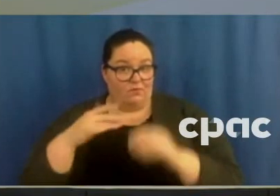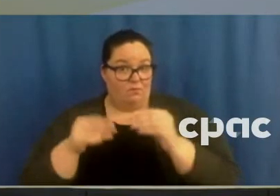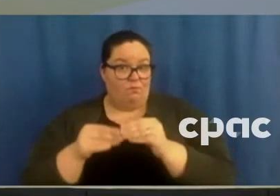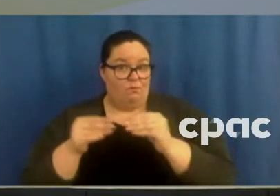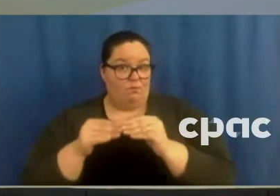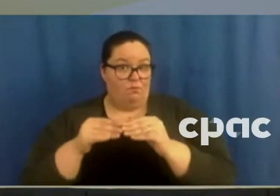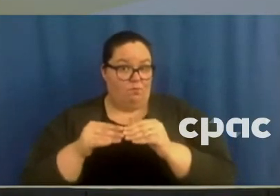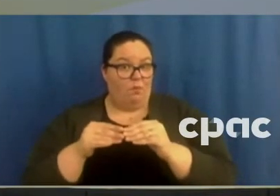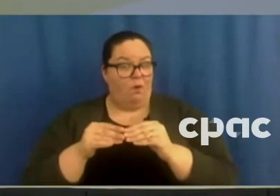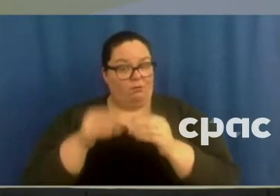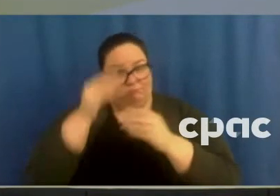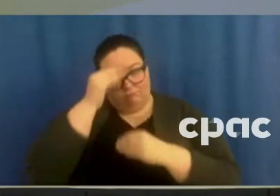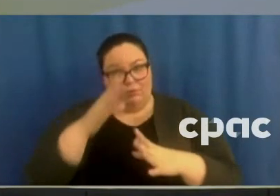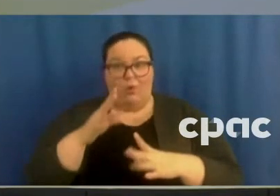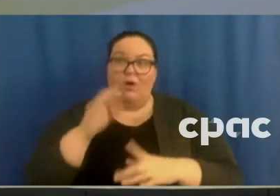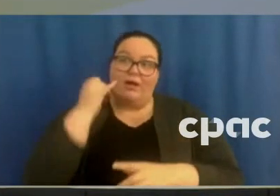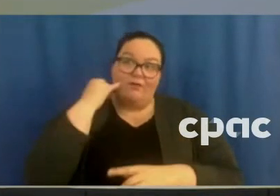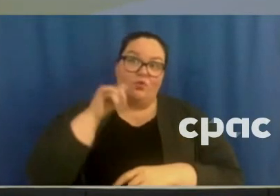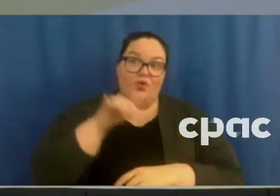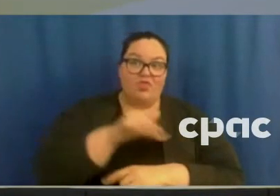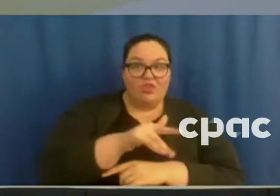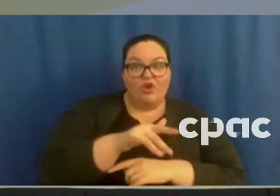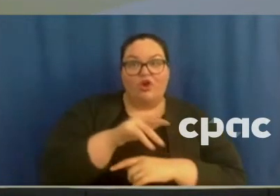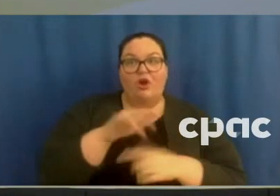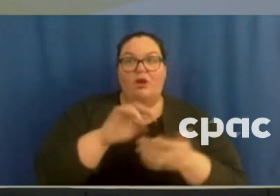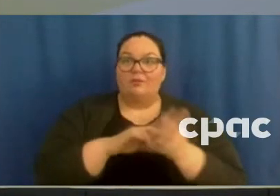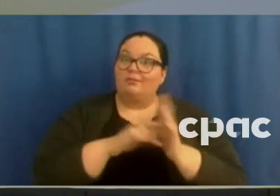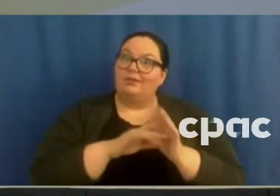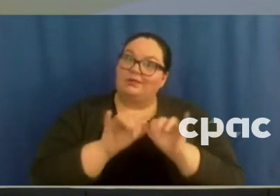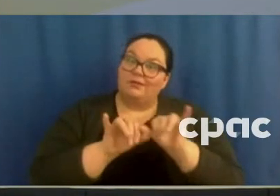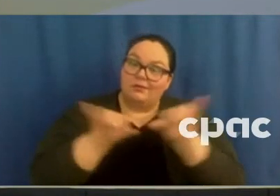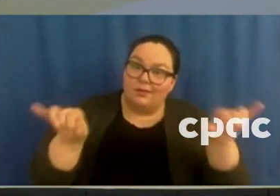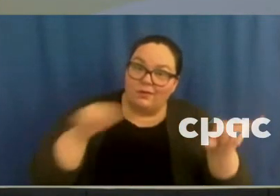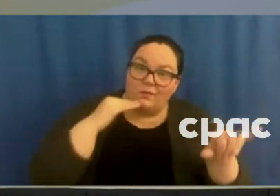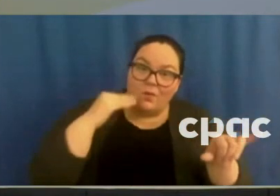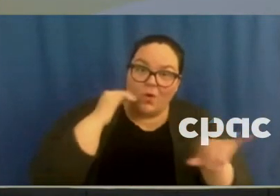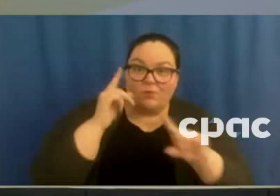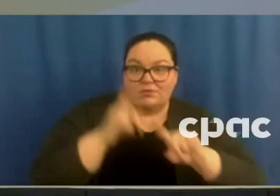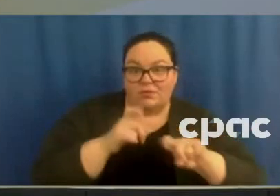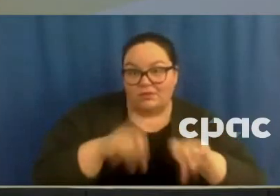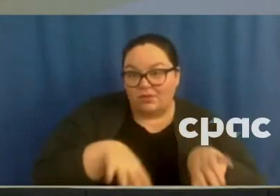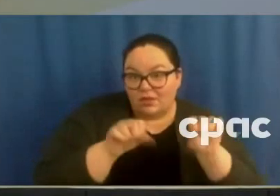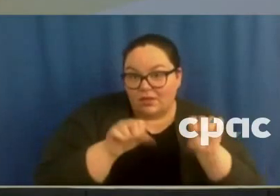the days to come? And how difficult has it been to reach everyone who may have been exposed to this point?